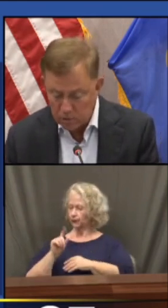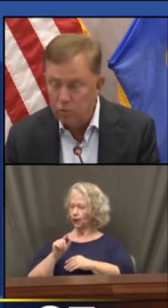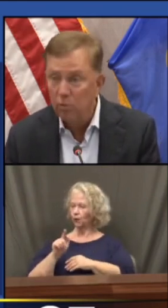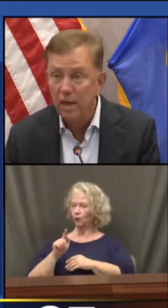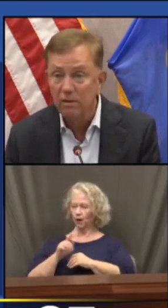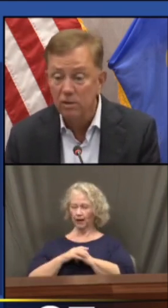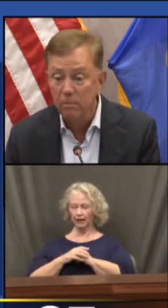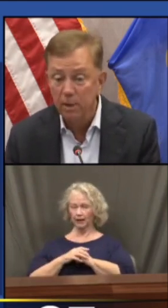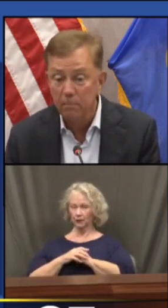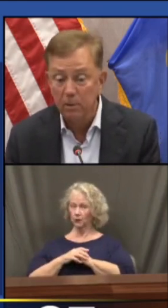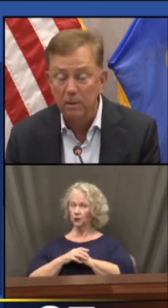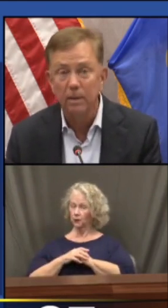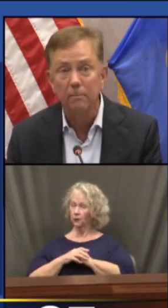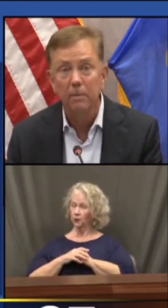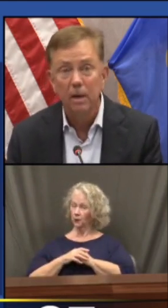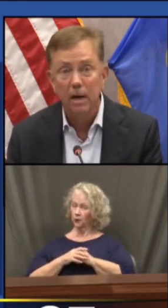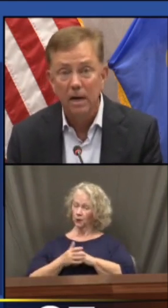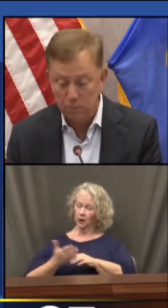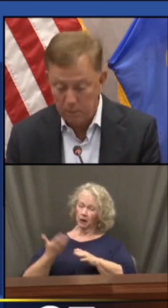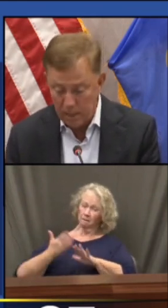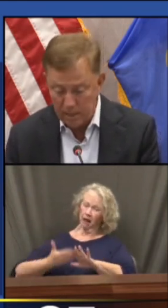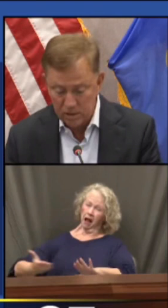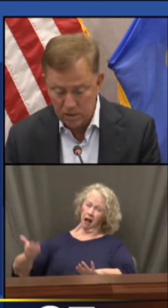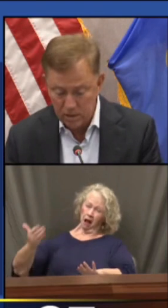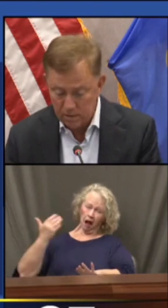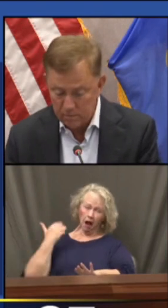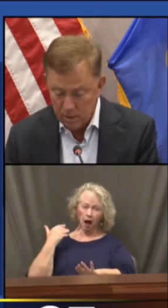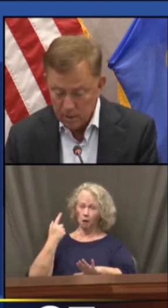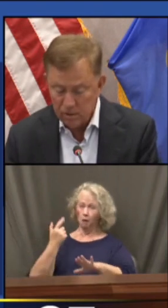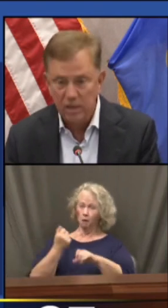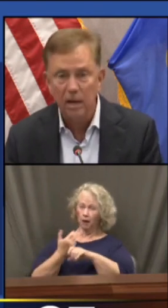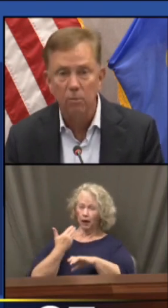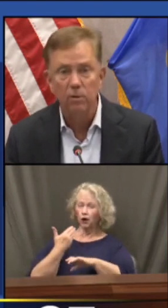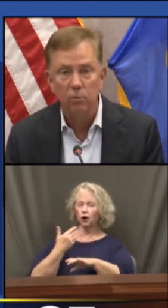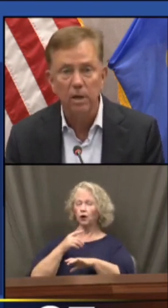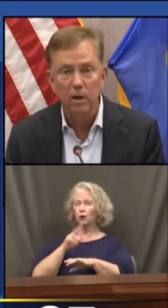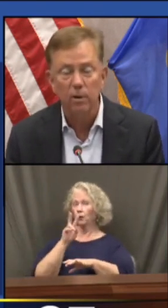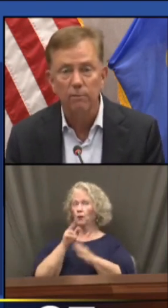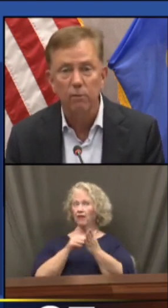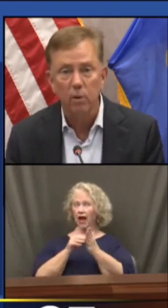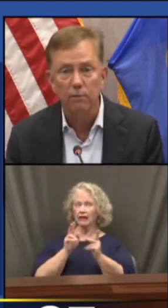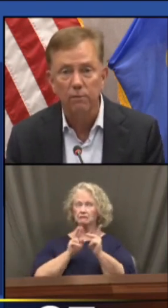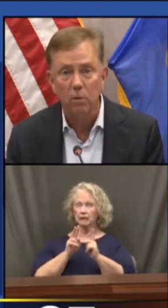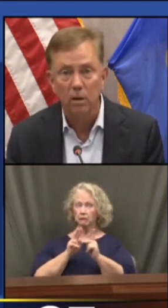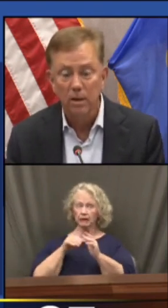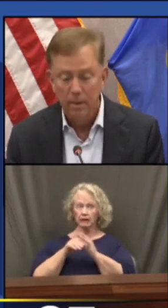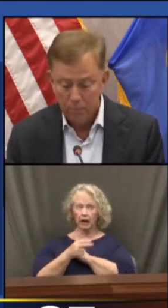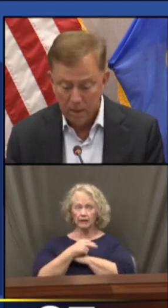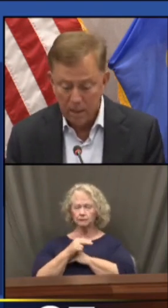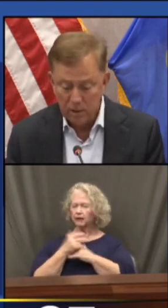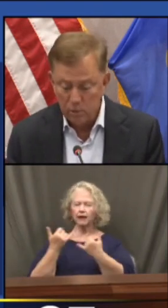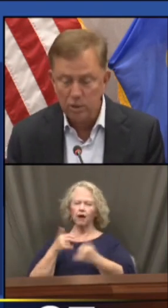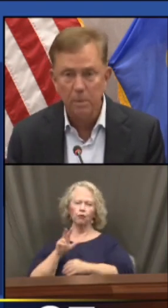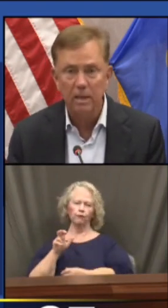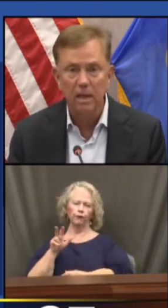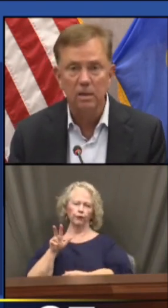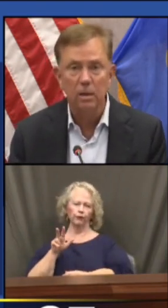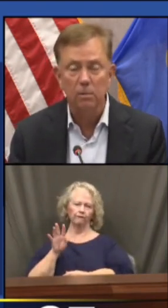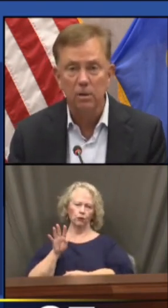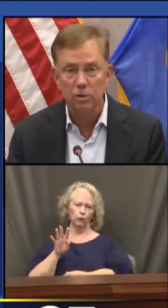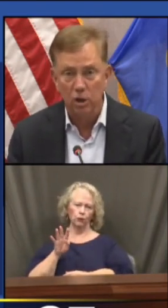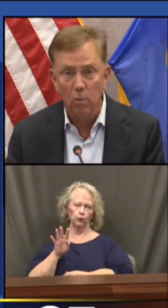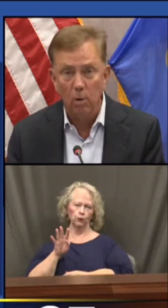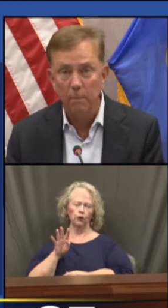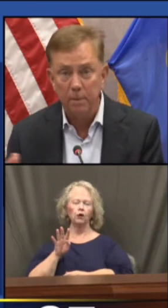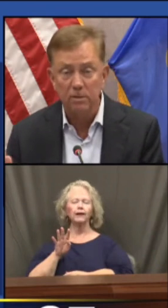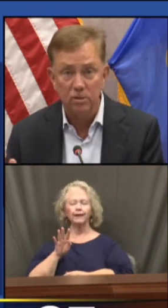worst we were 2,000 people hospitalized. Today we're at 344. And I do expect that